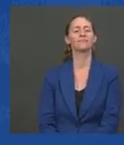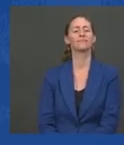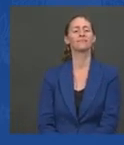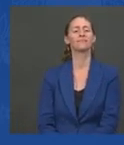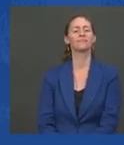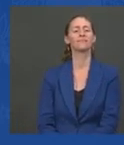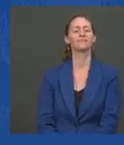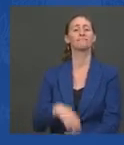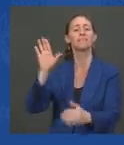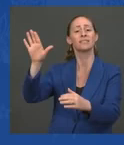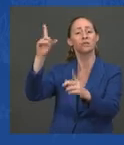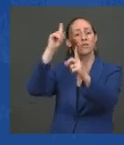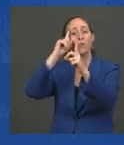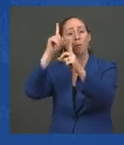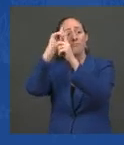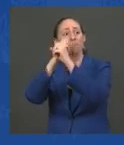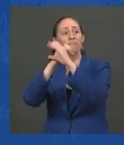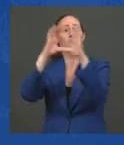exist today.